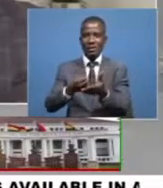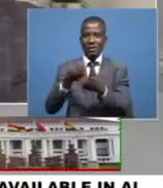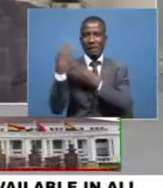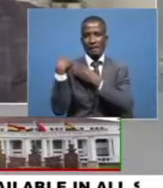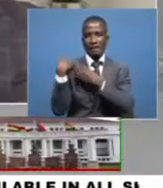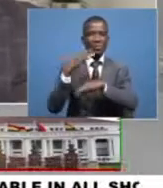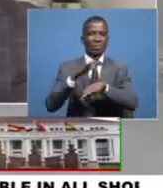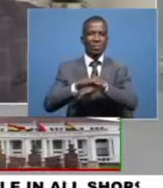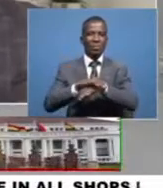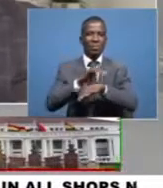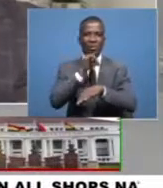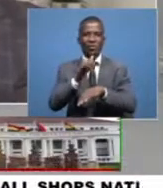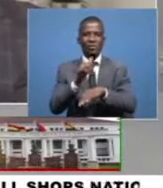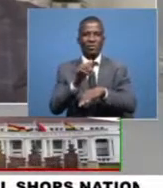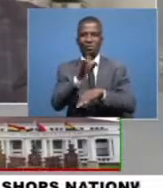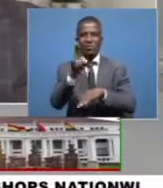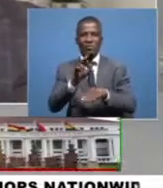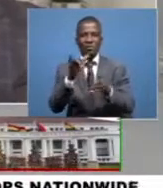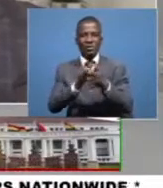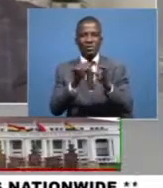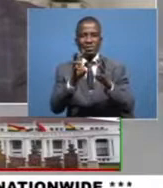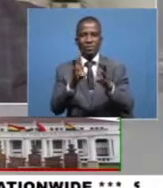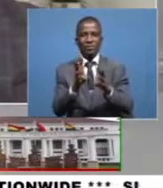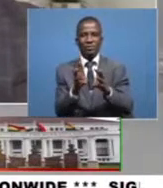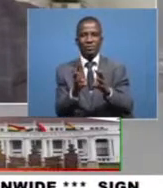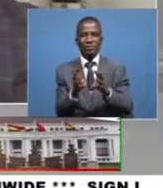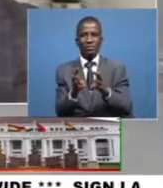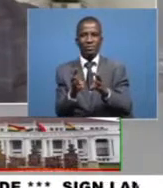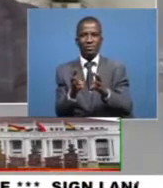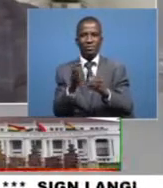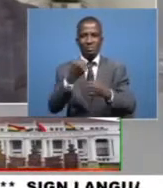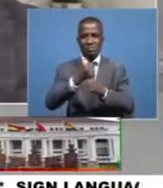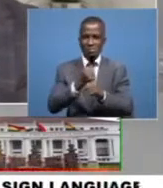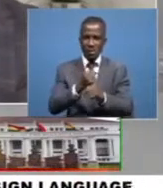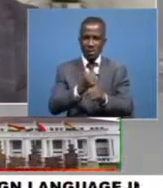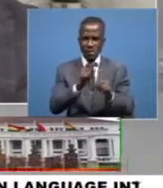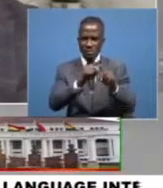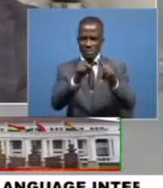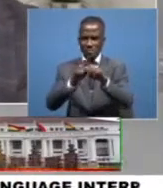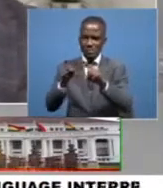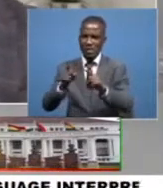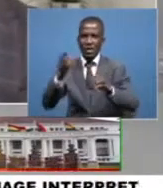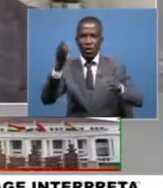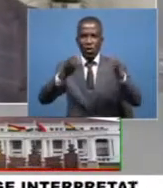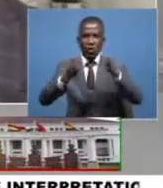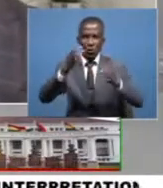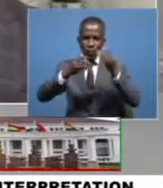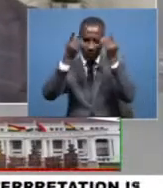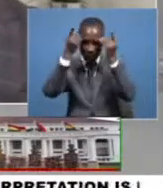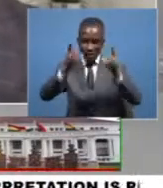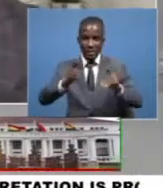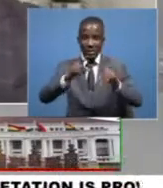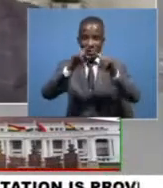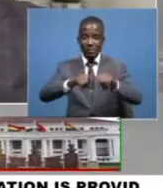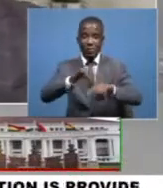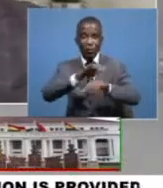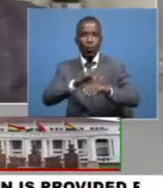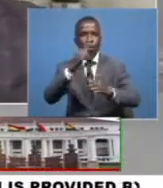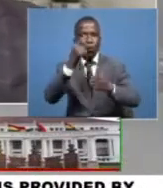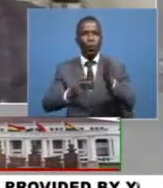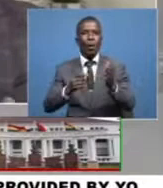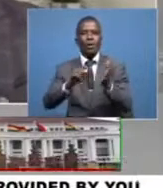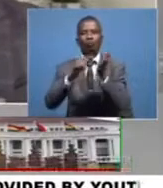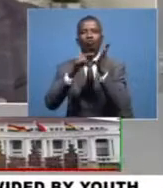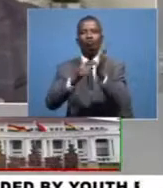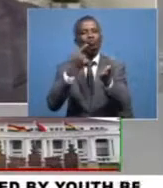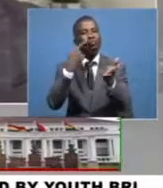even bother to open evidence, and I'm making a submission of no case. The court should decide on the basis of the evidence that has been adduced so